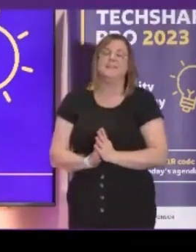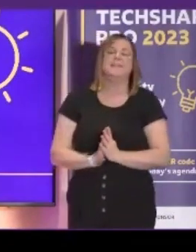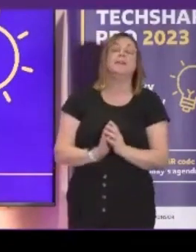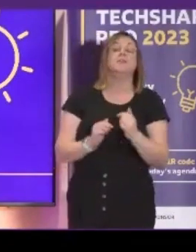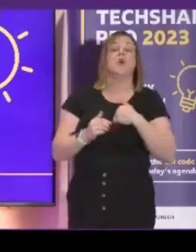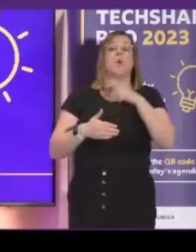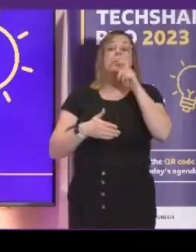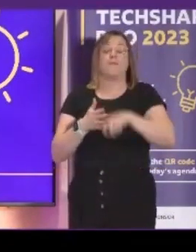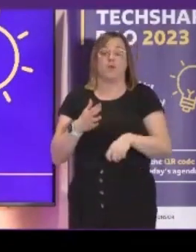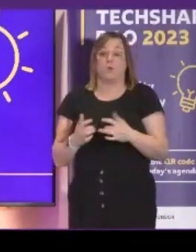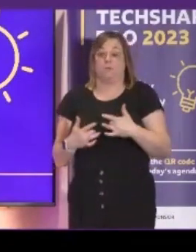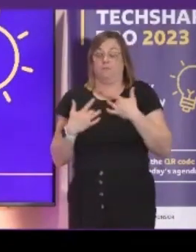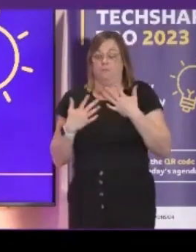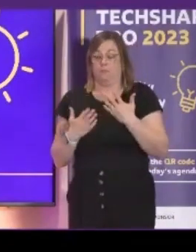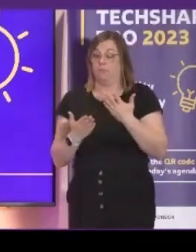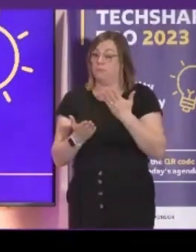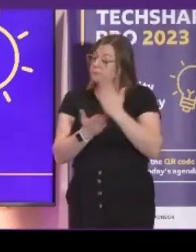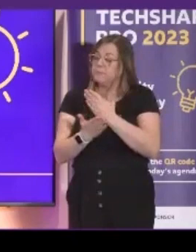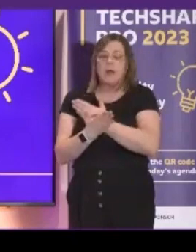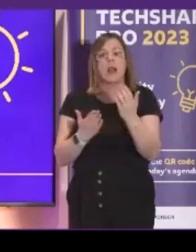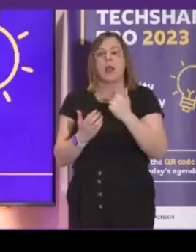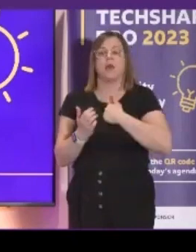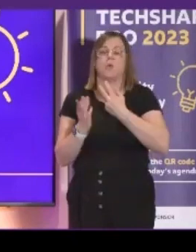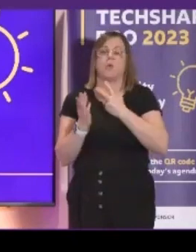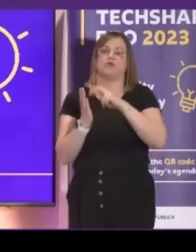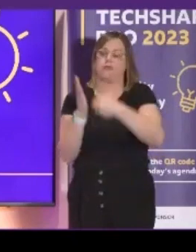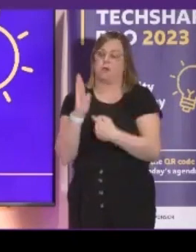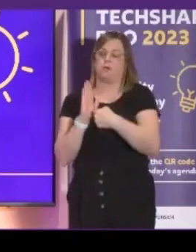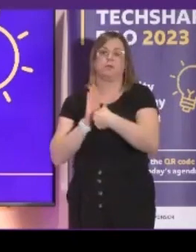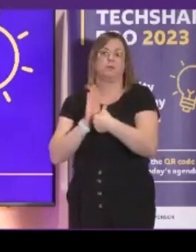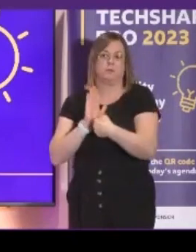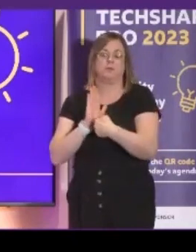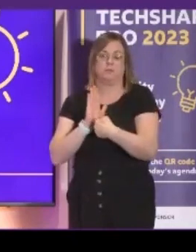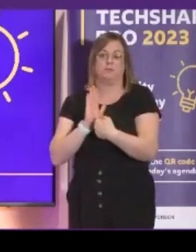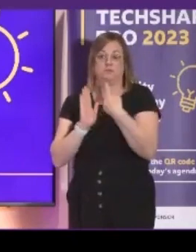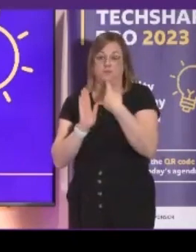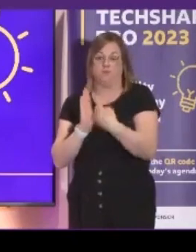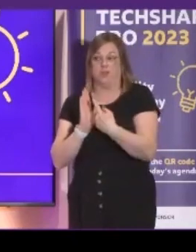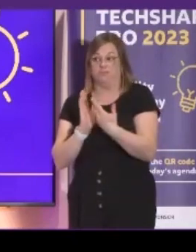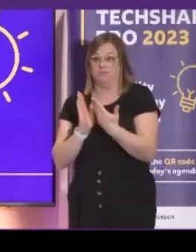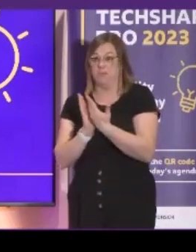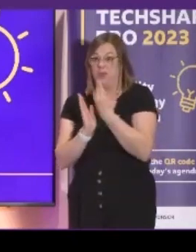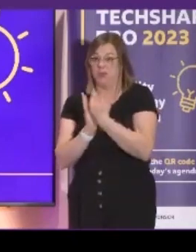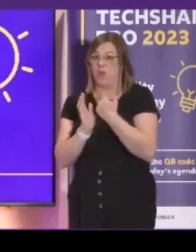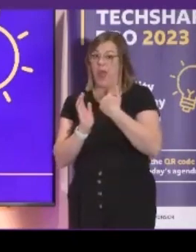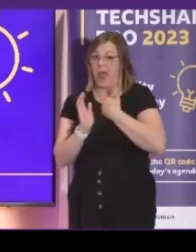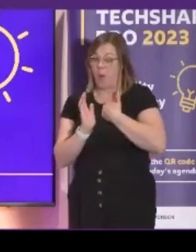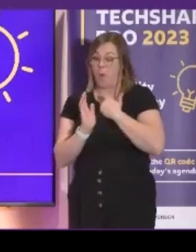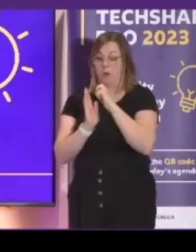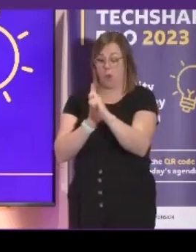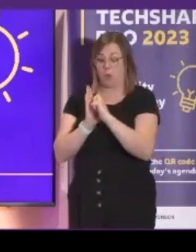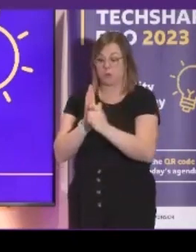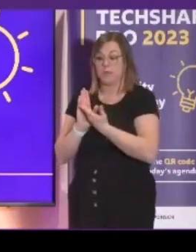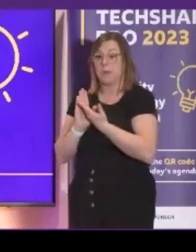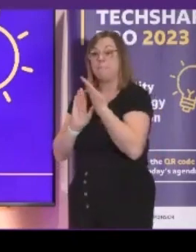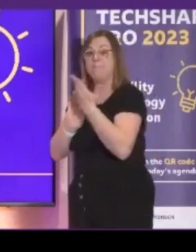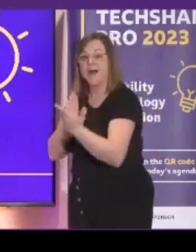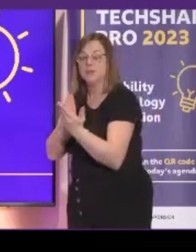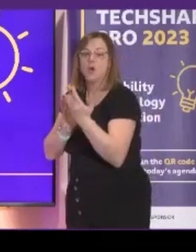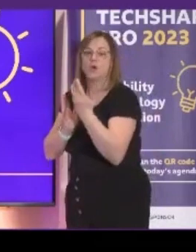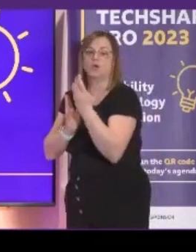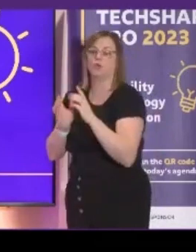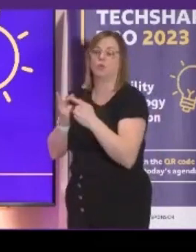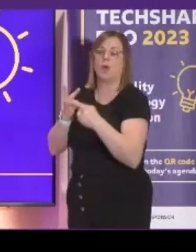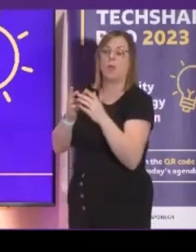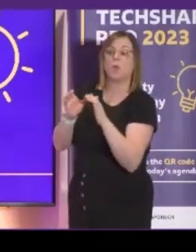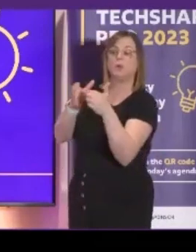From a procurement angle, I think it's been really clear in our contracts, so making sure that our contractual clauses pass on to subcontractors' organisations, that